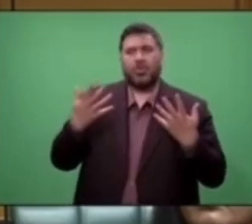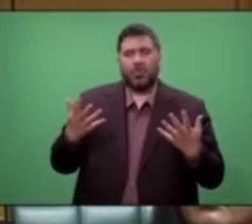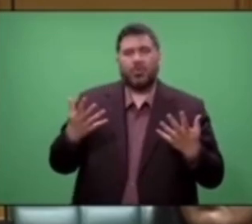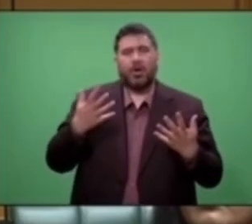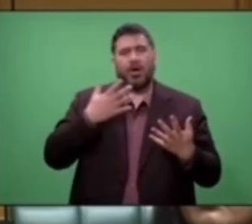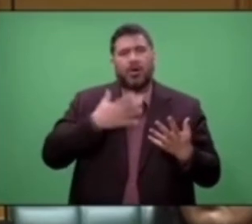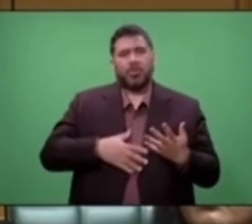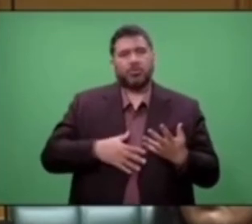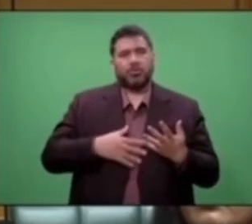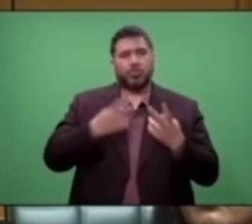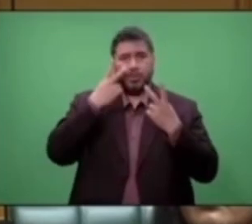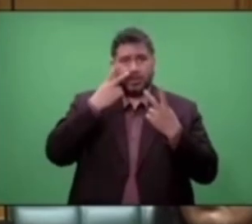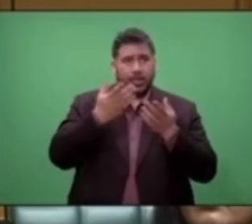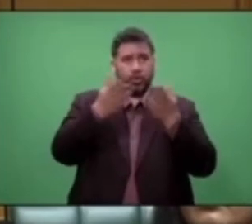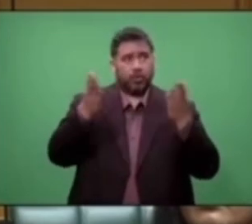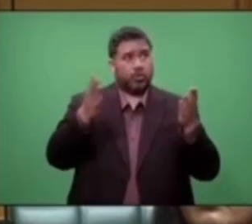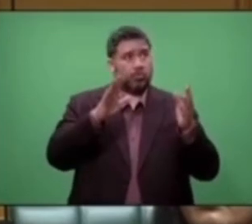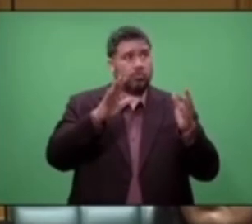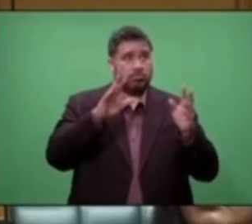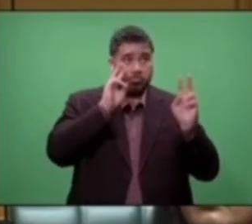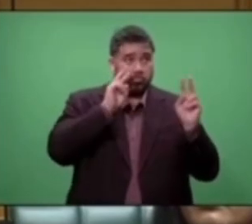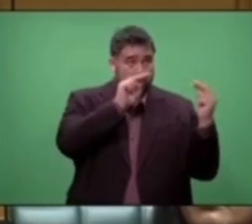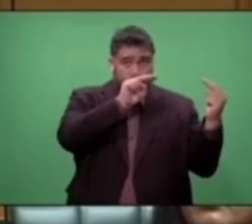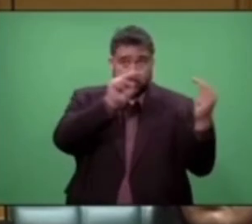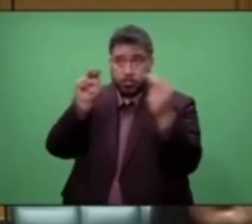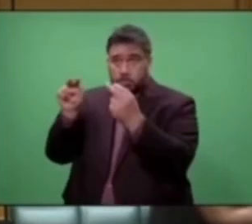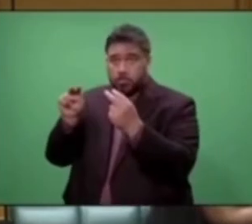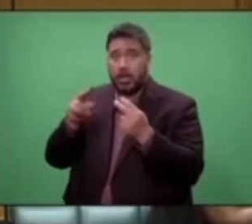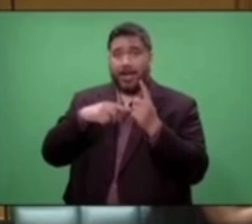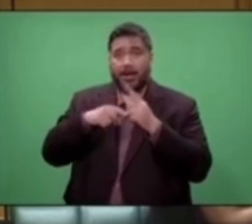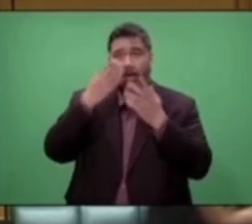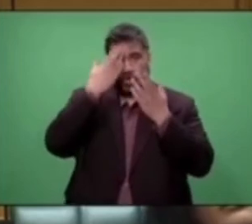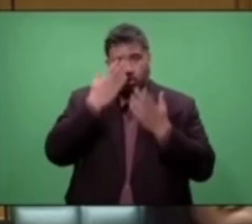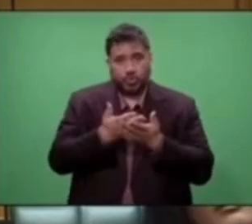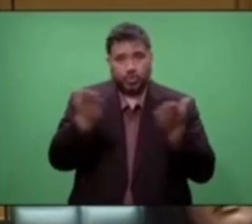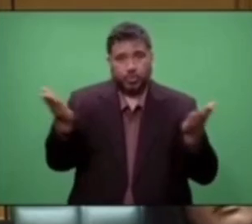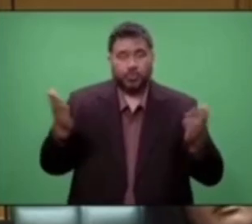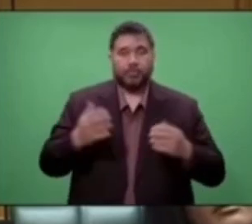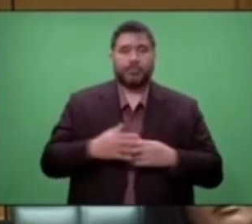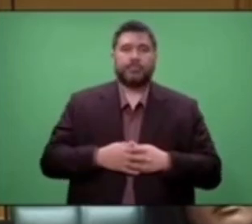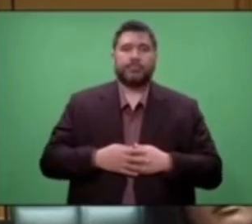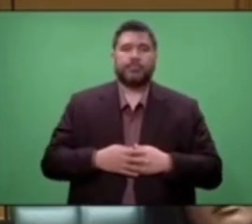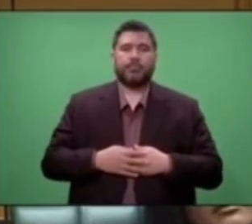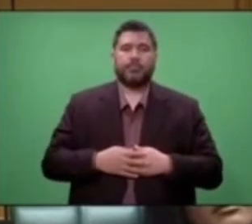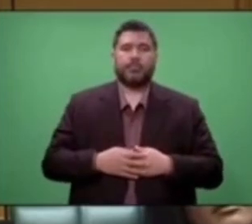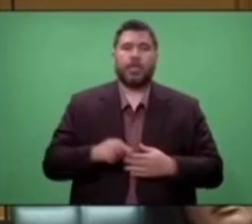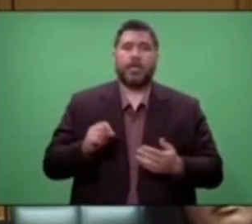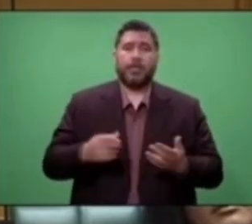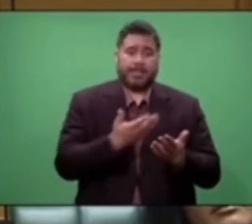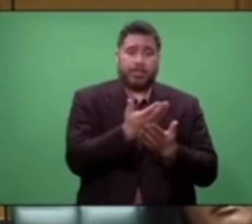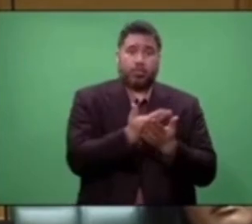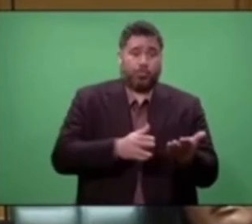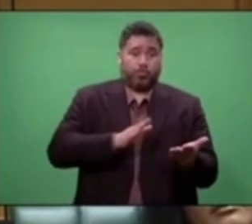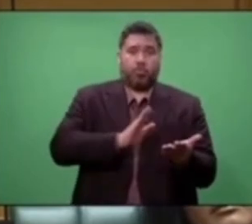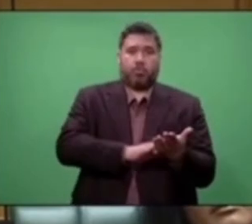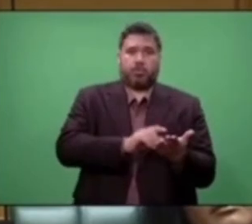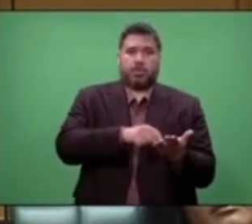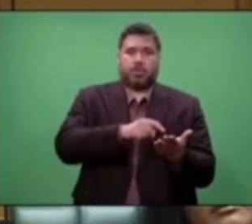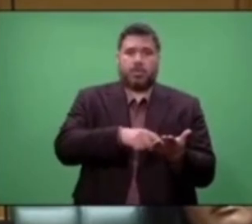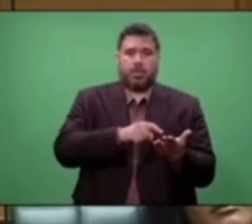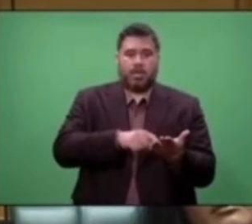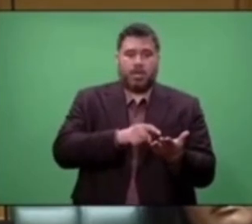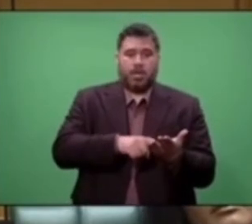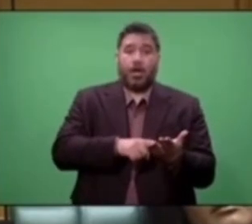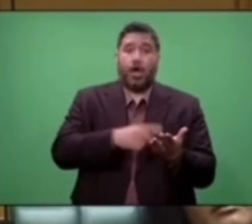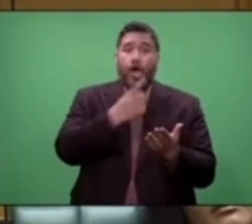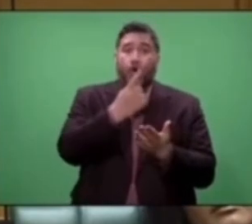My hope is that we see the full whakapapa of this report as opposed to just the